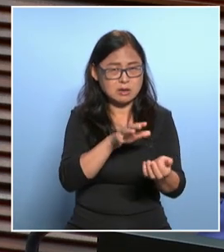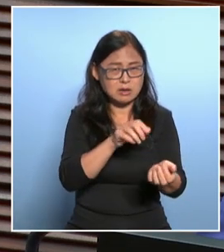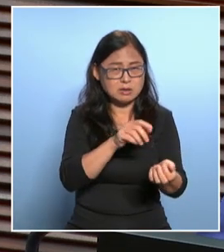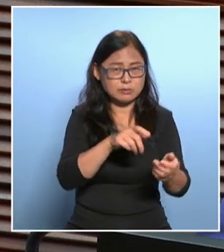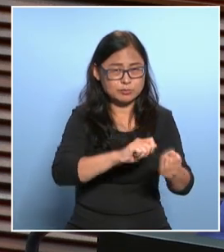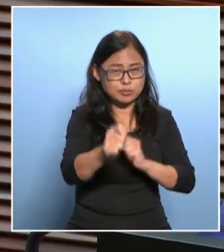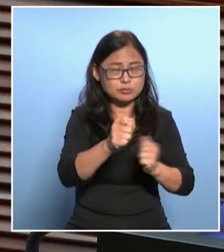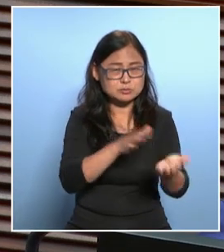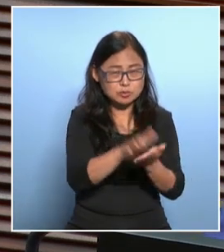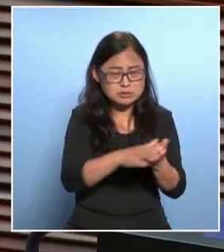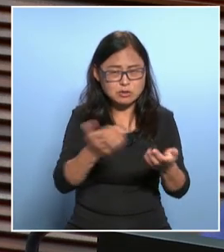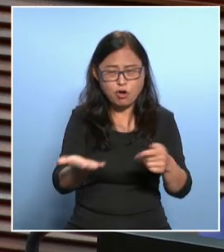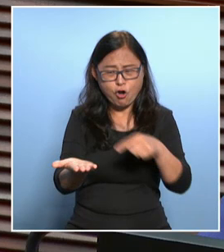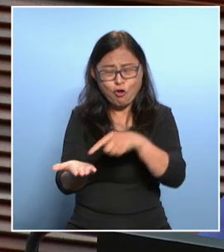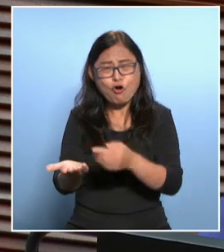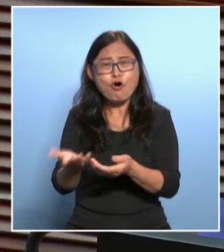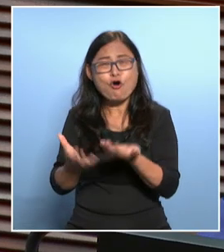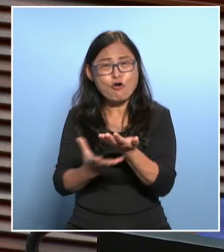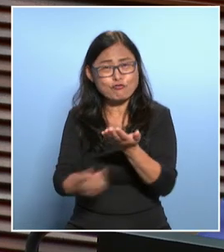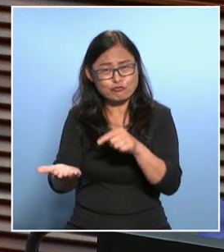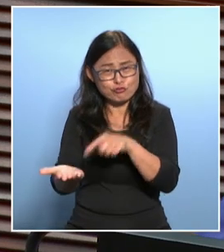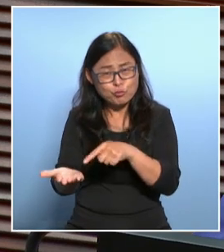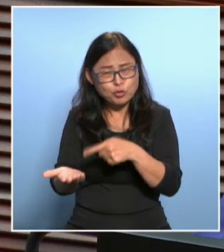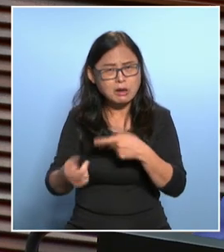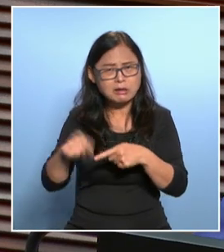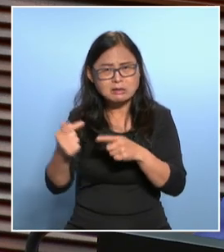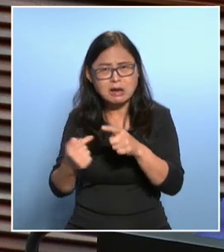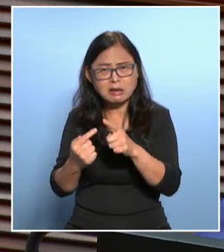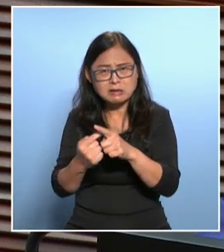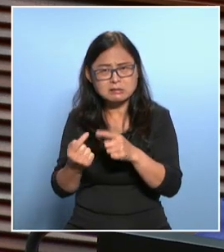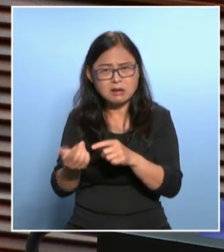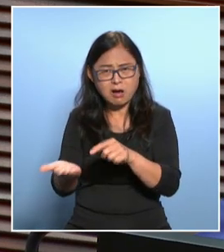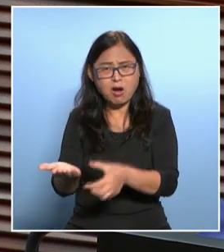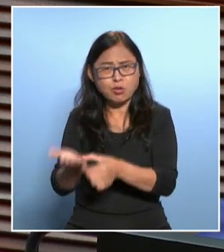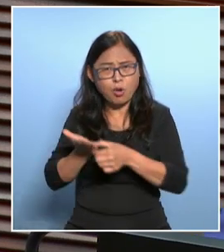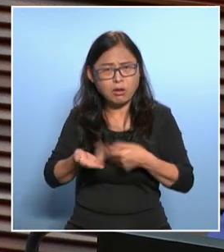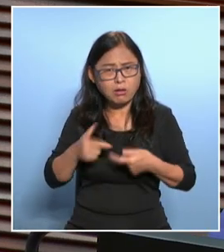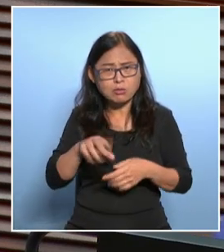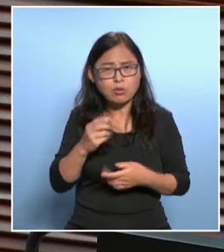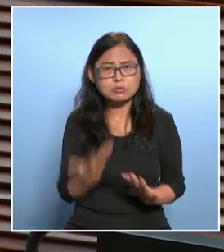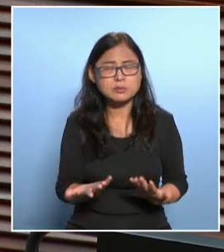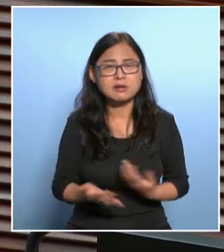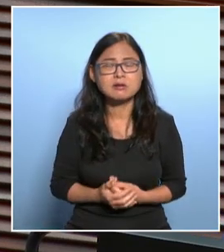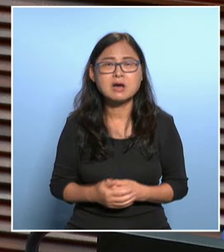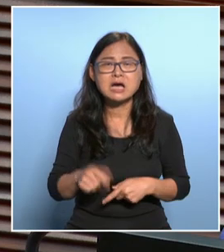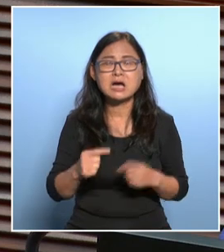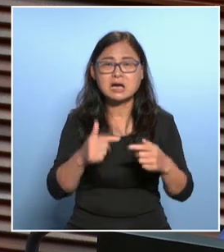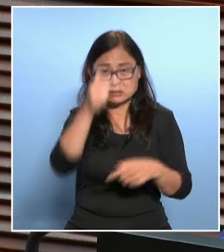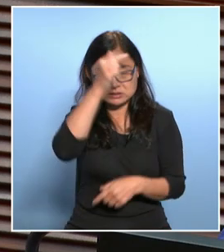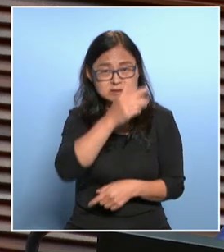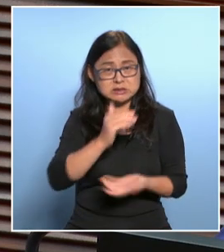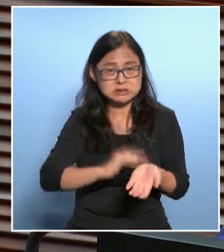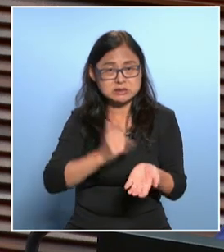decided to revoke the AMD but they have not destroyed the copies, how will the situation be